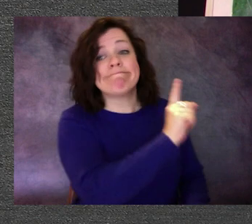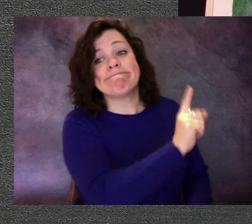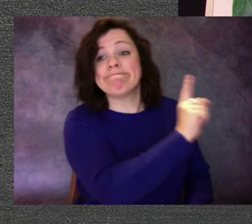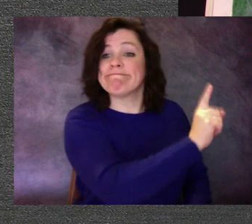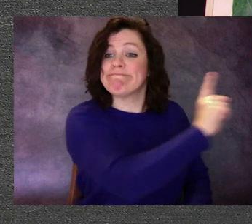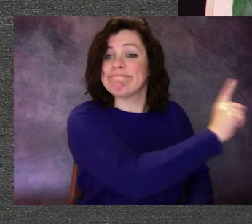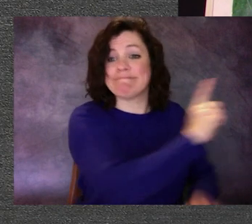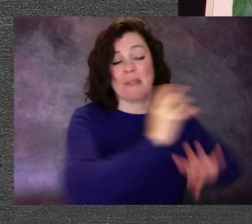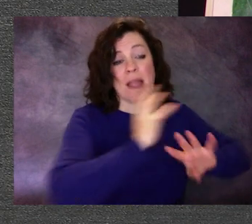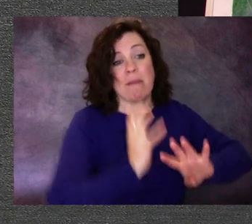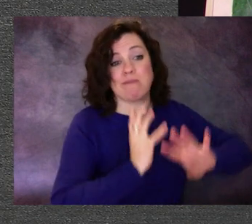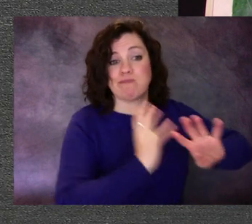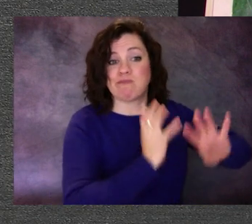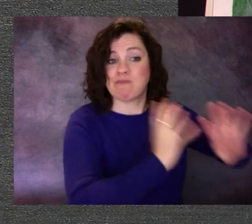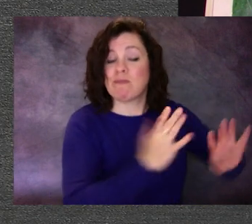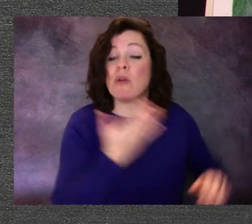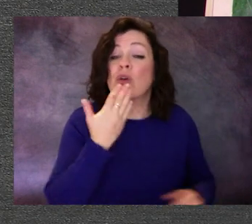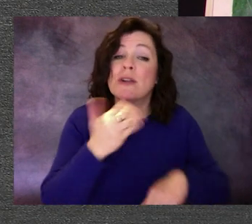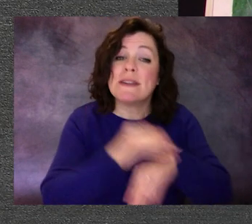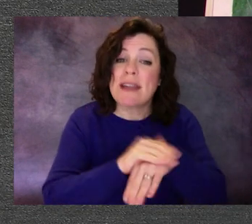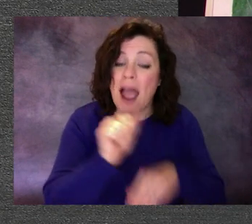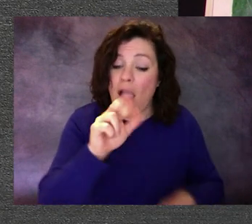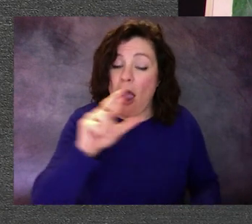Good night, Armadillo. Shh.